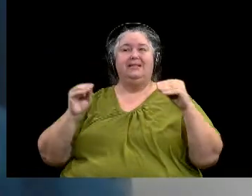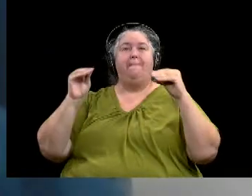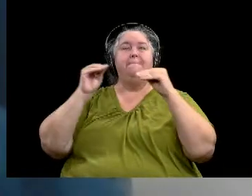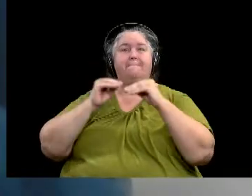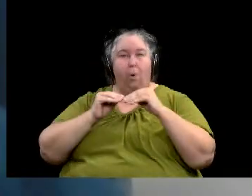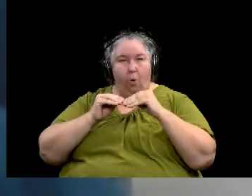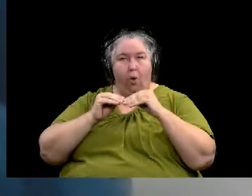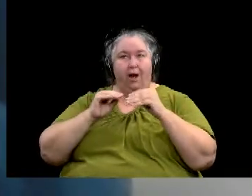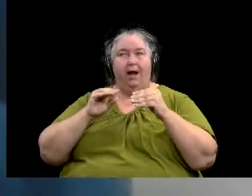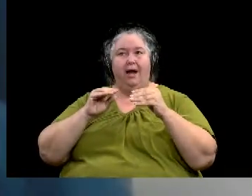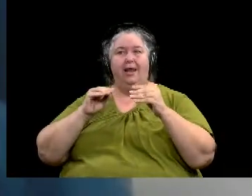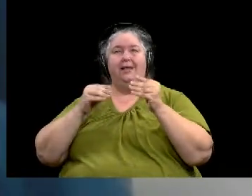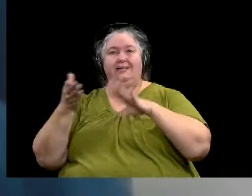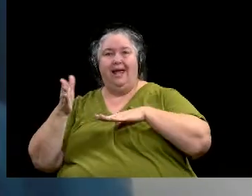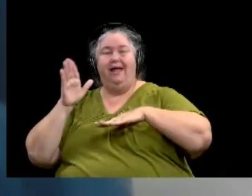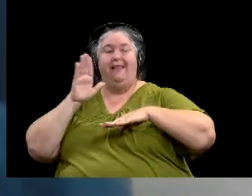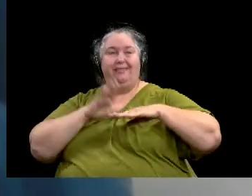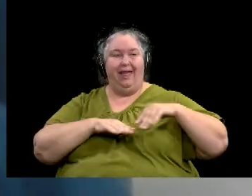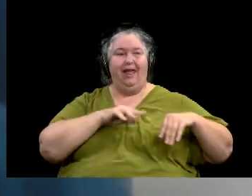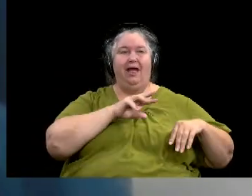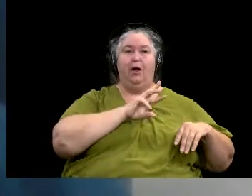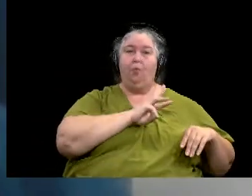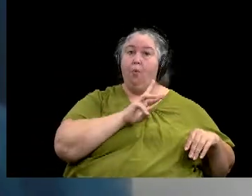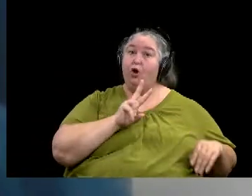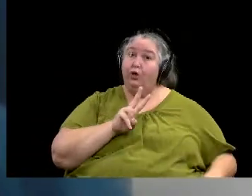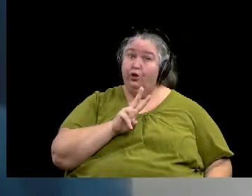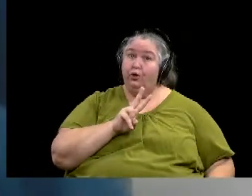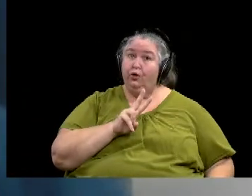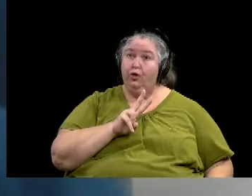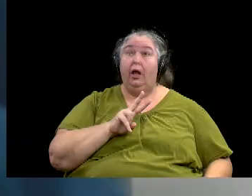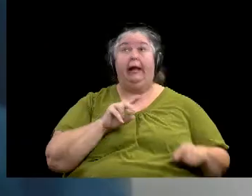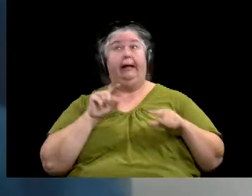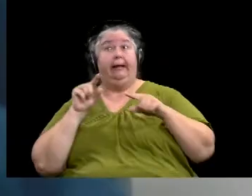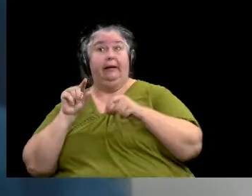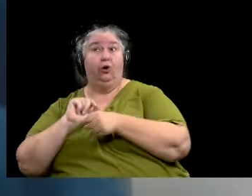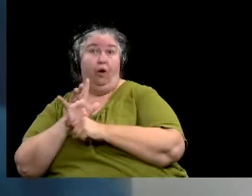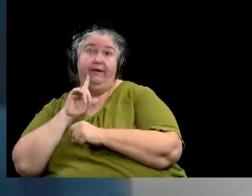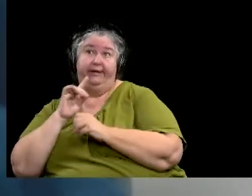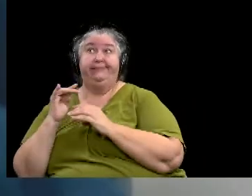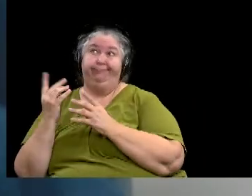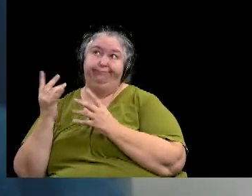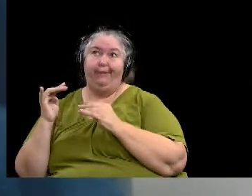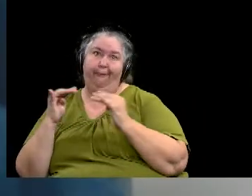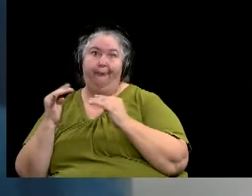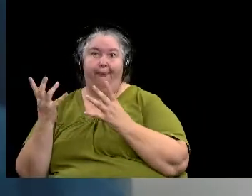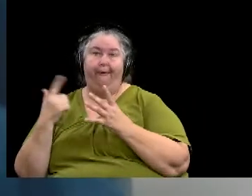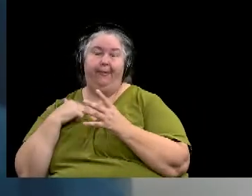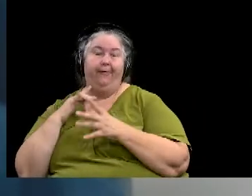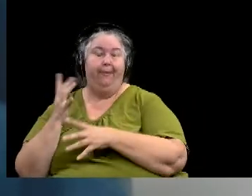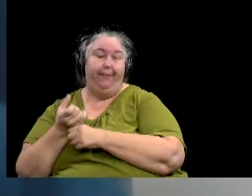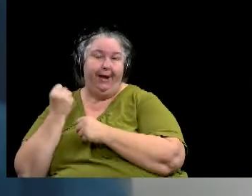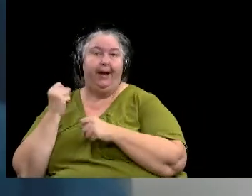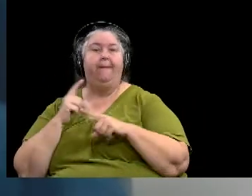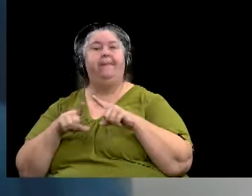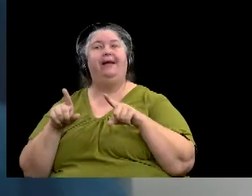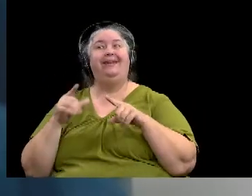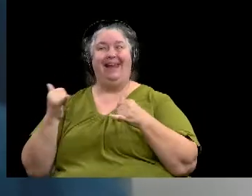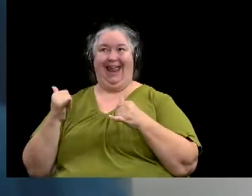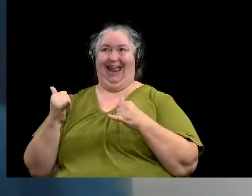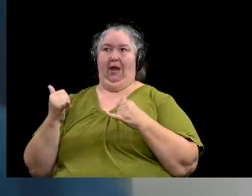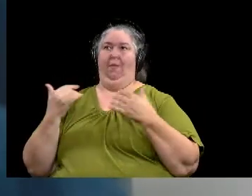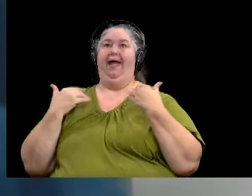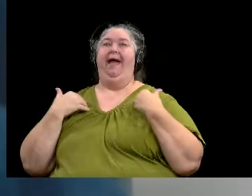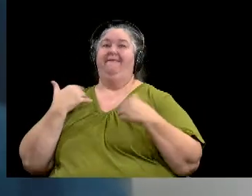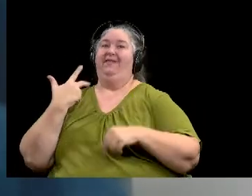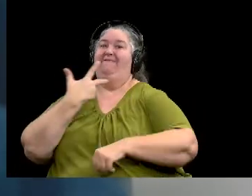one that we're going to win. And adding to our arsenal this week is the vaccine. A lot of people are excited, and some people are